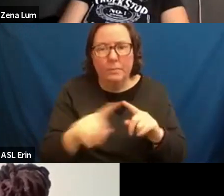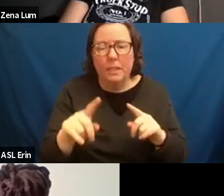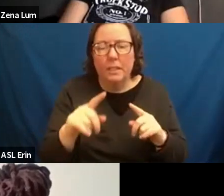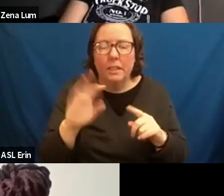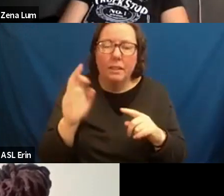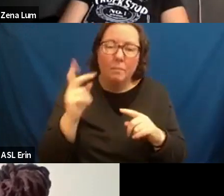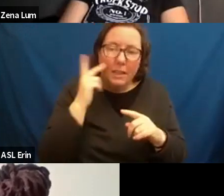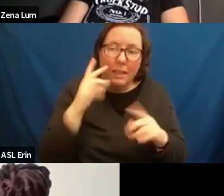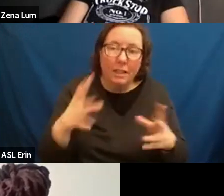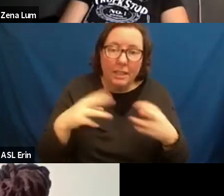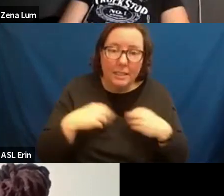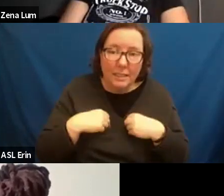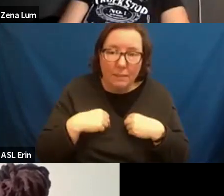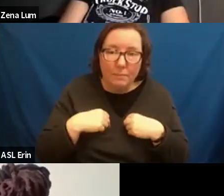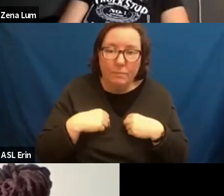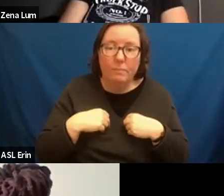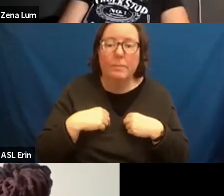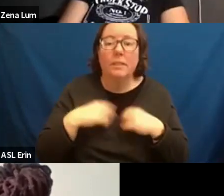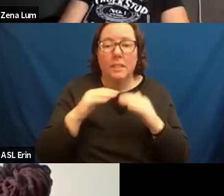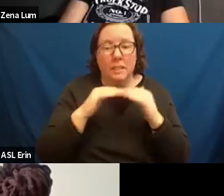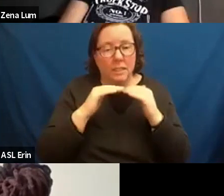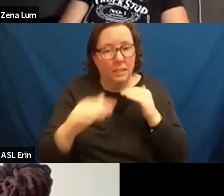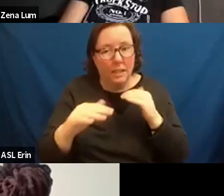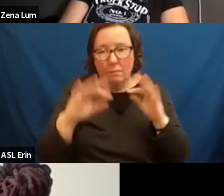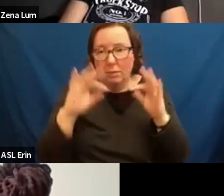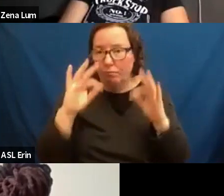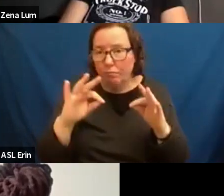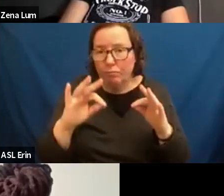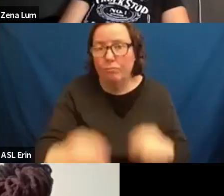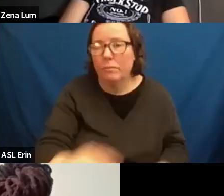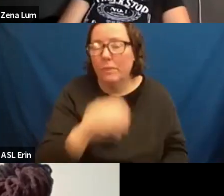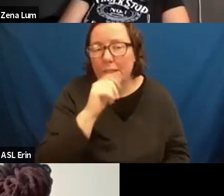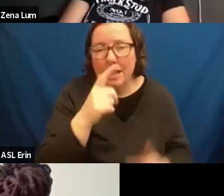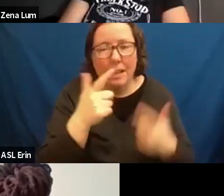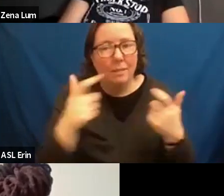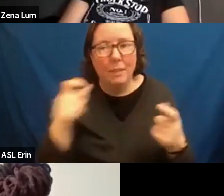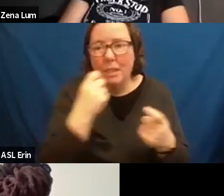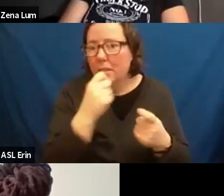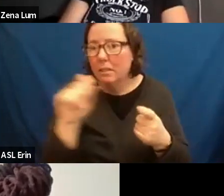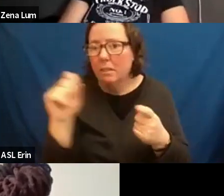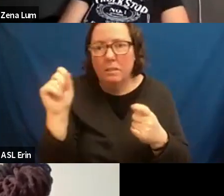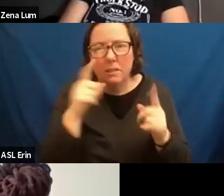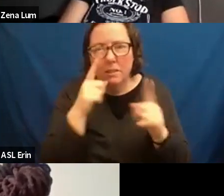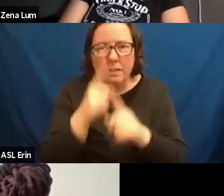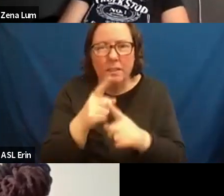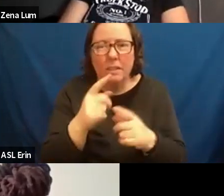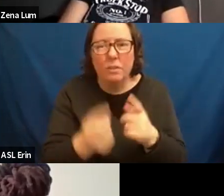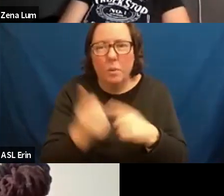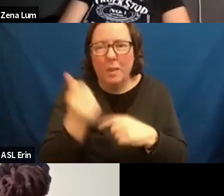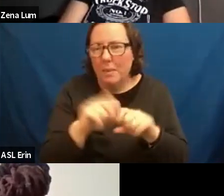Political acceptance has been stable. There hasn't been a big movement to eliminate the